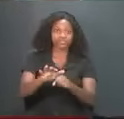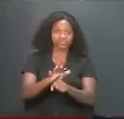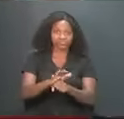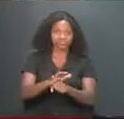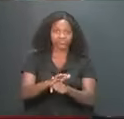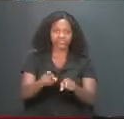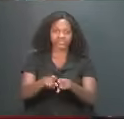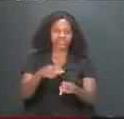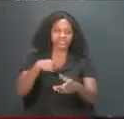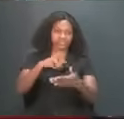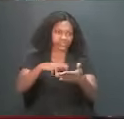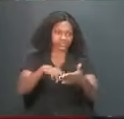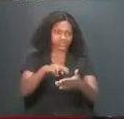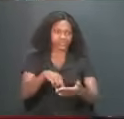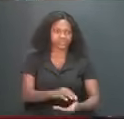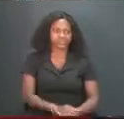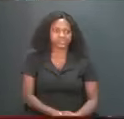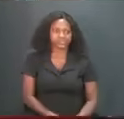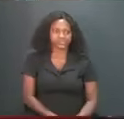Thank you.